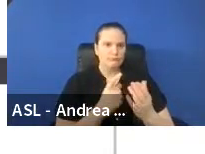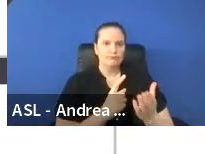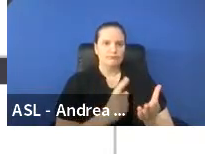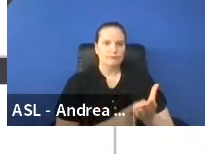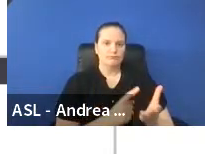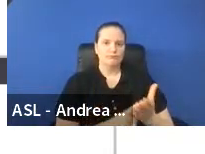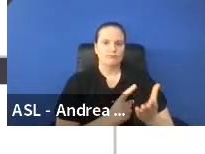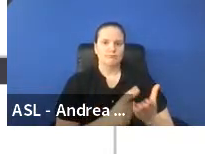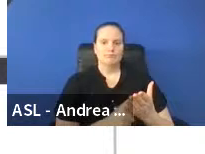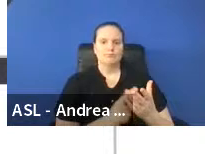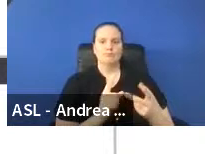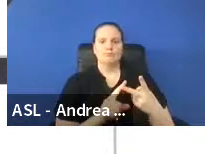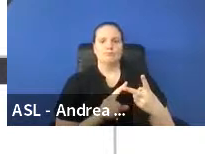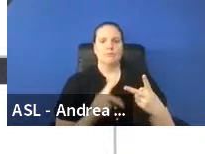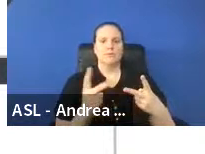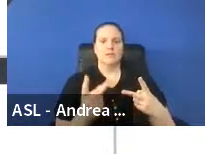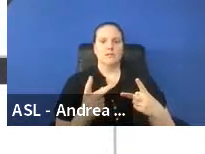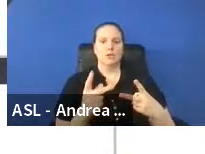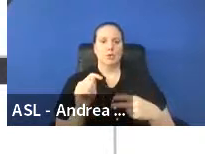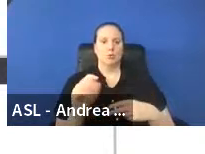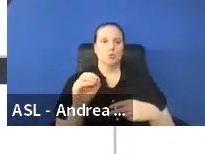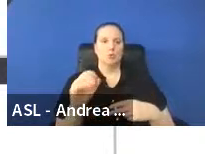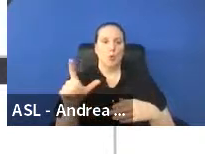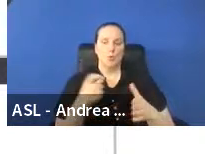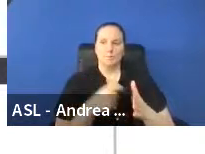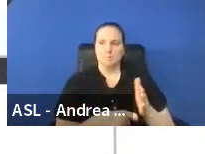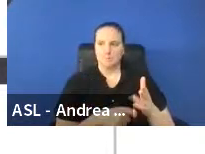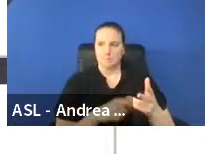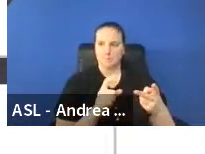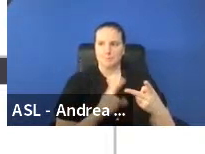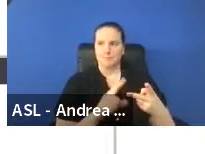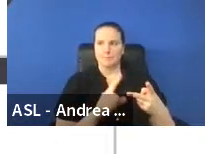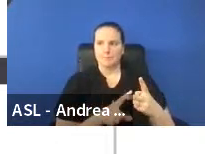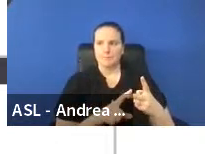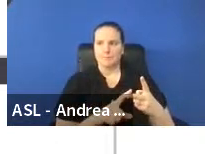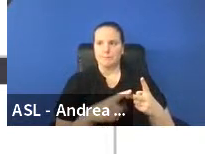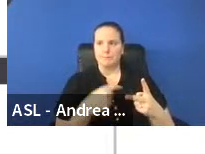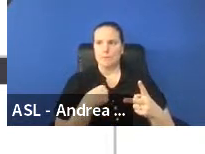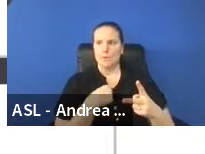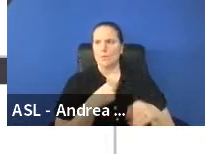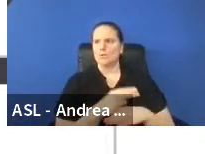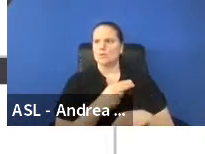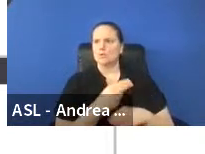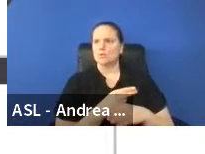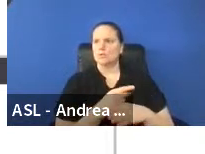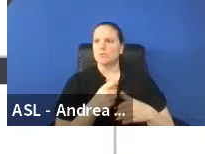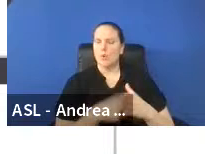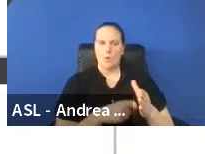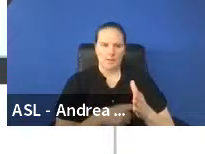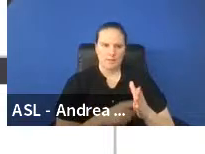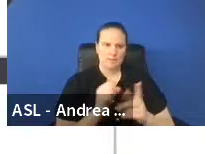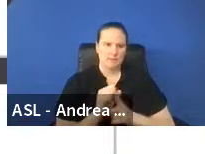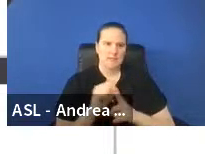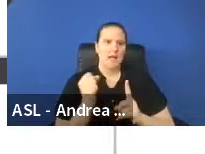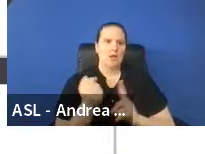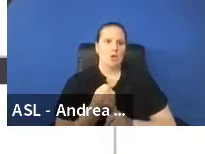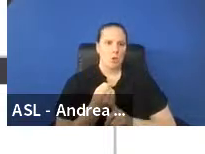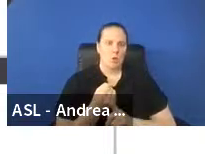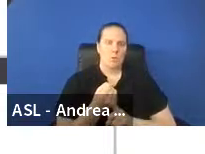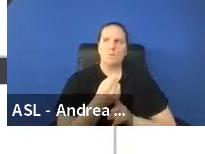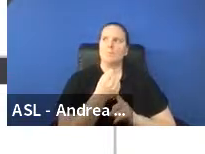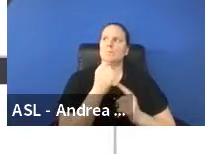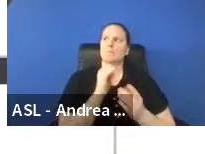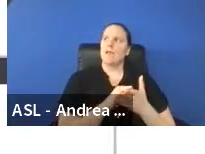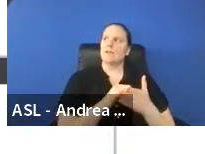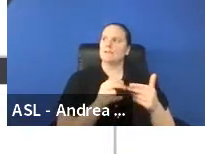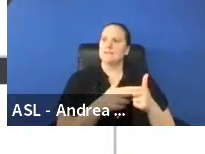The second piece is tolling. We are using tolling scenarios. Actually, that